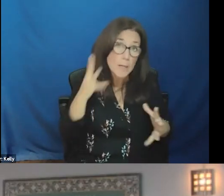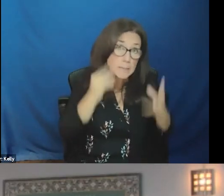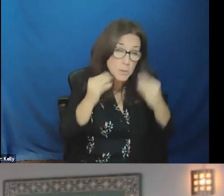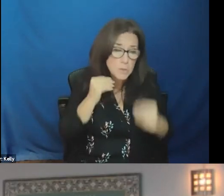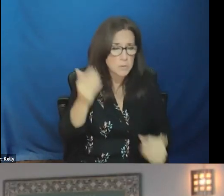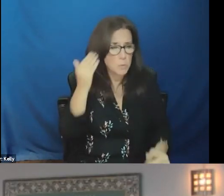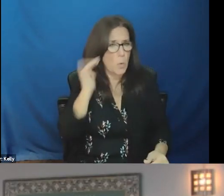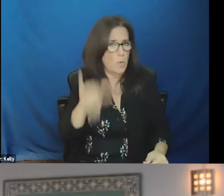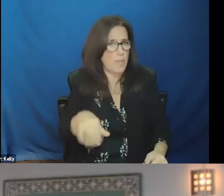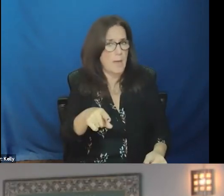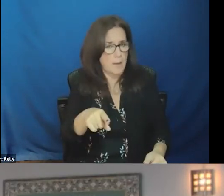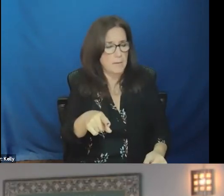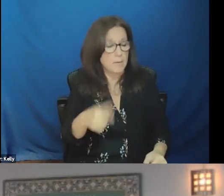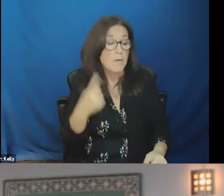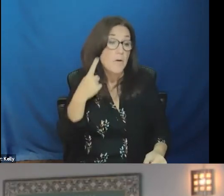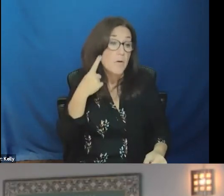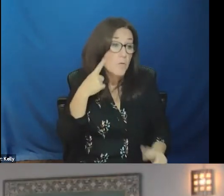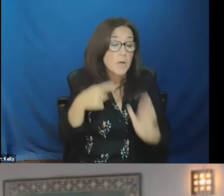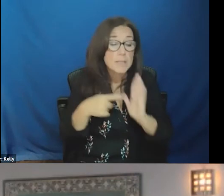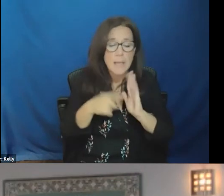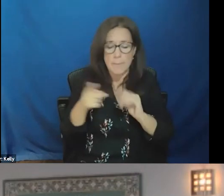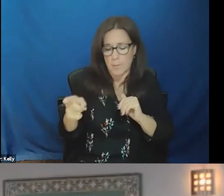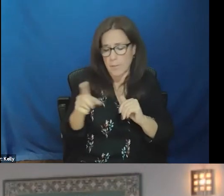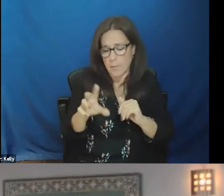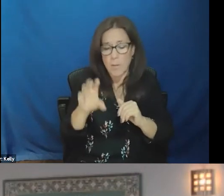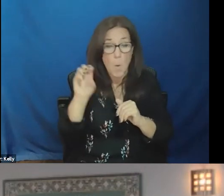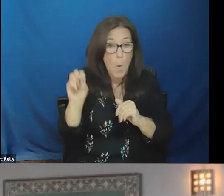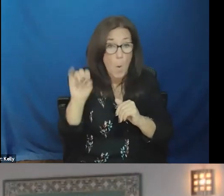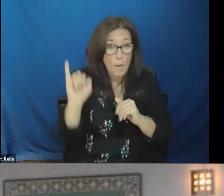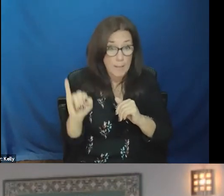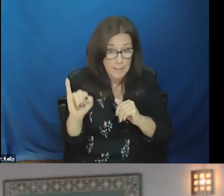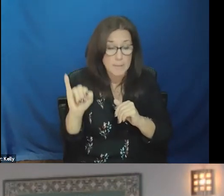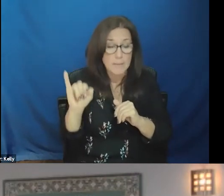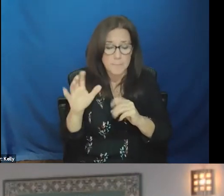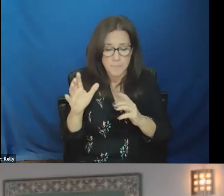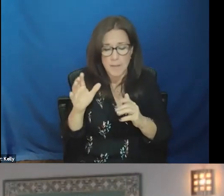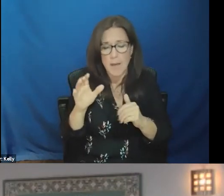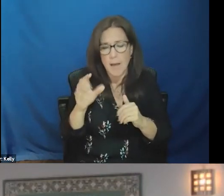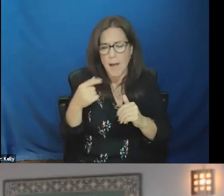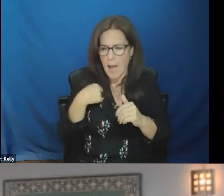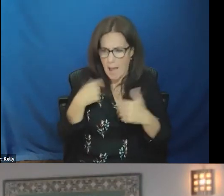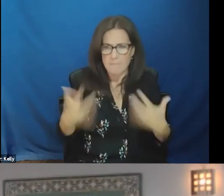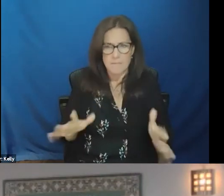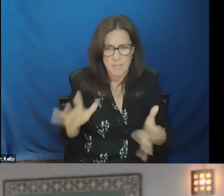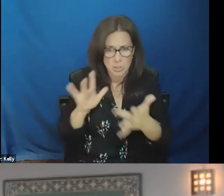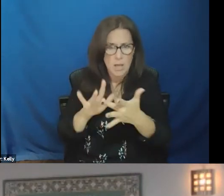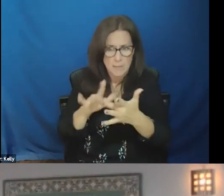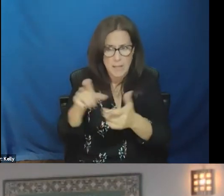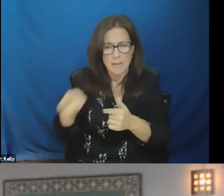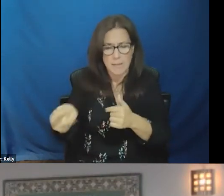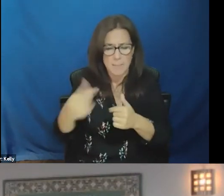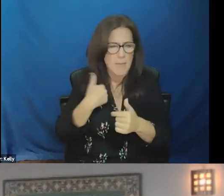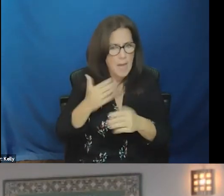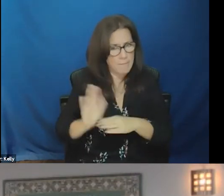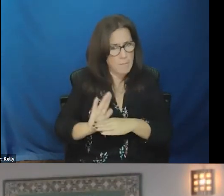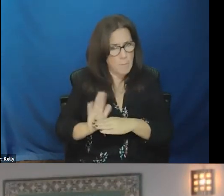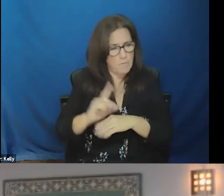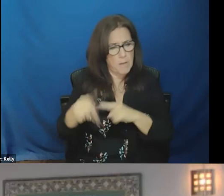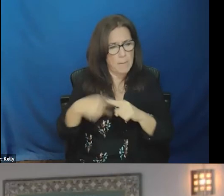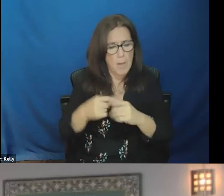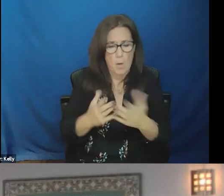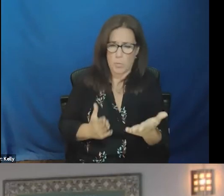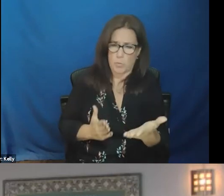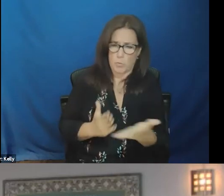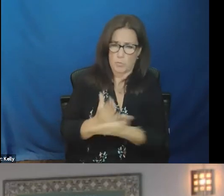Oakland. There's a little trailer on a movie, but I've contacted them, and the Right to Read. And it's really apparent that they